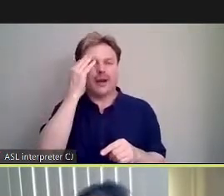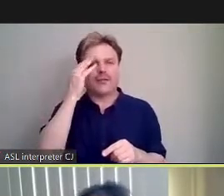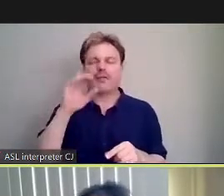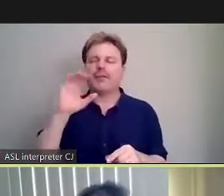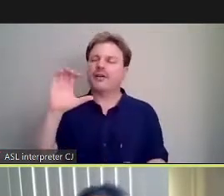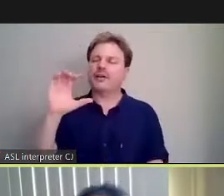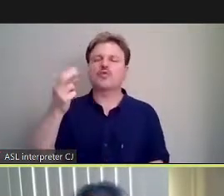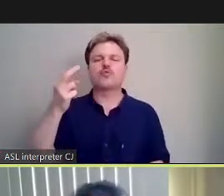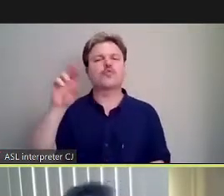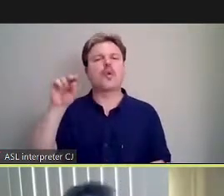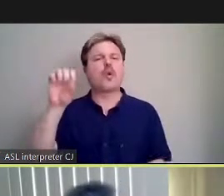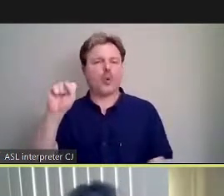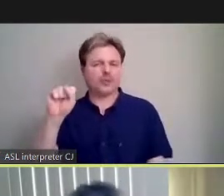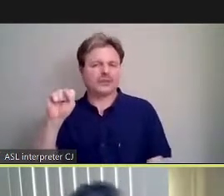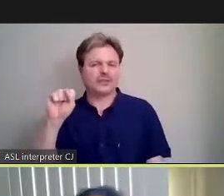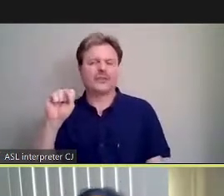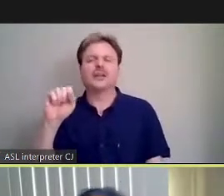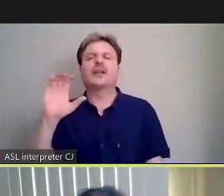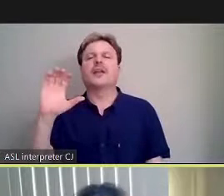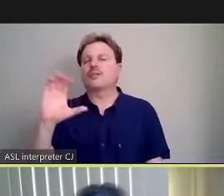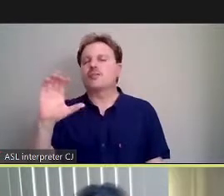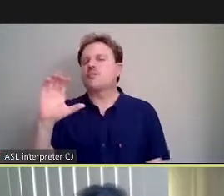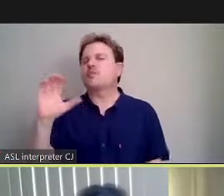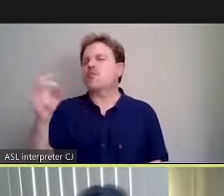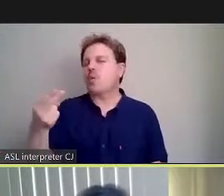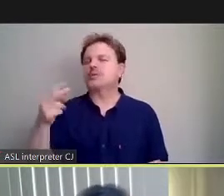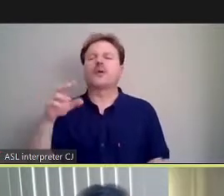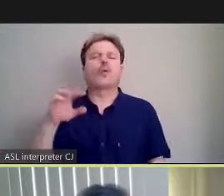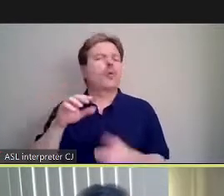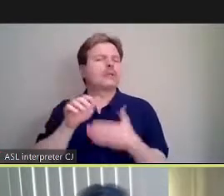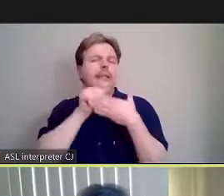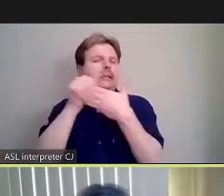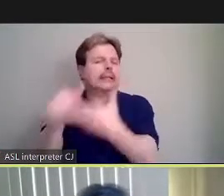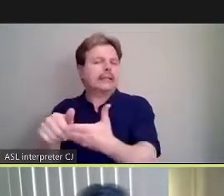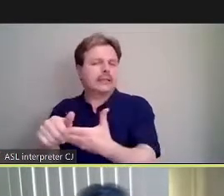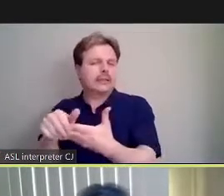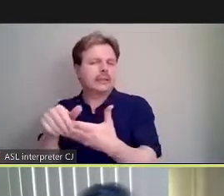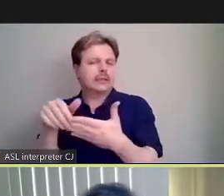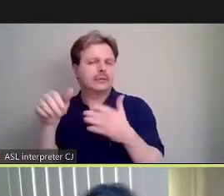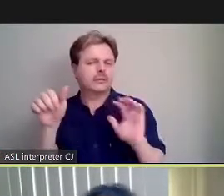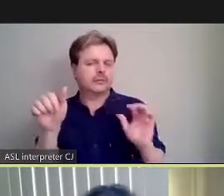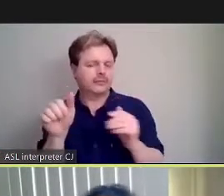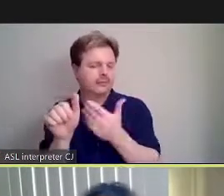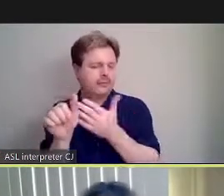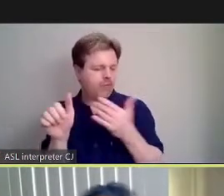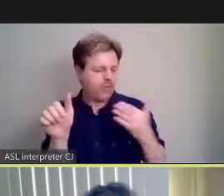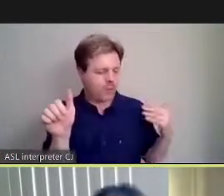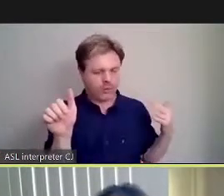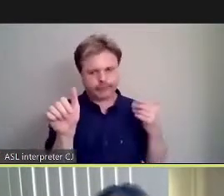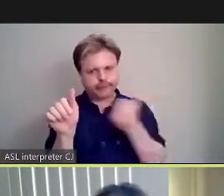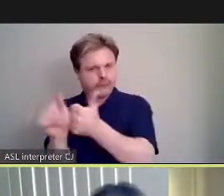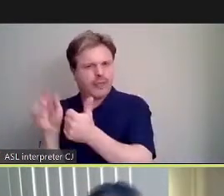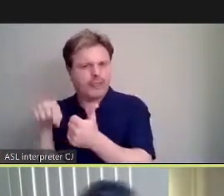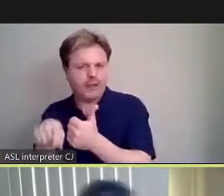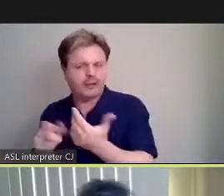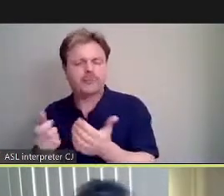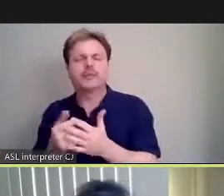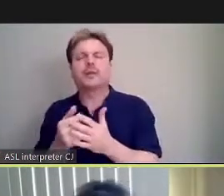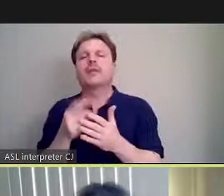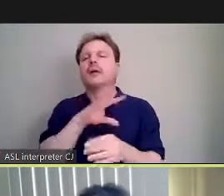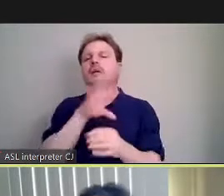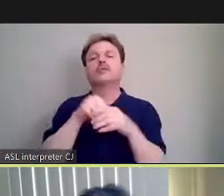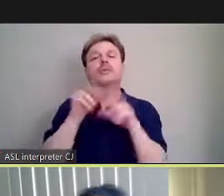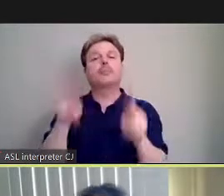of the situation, of what is leading up to that. And so this will include the person's